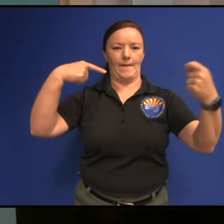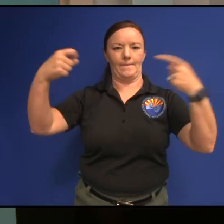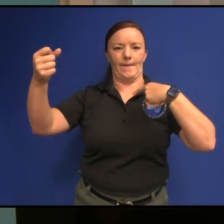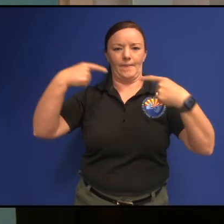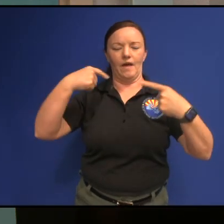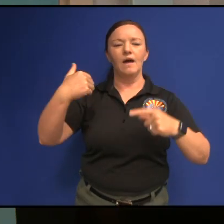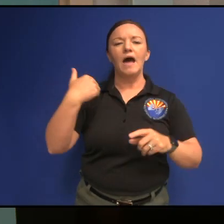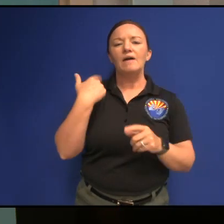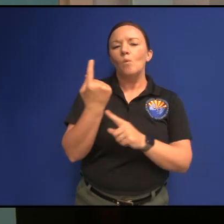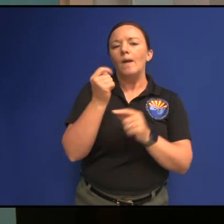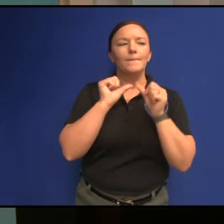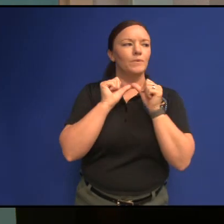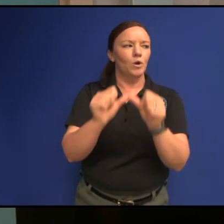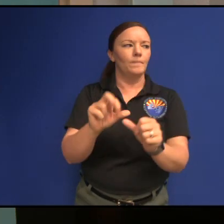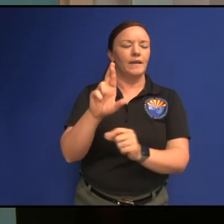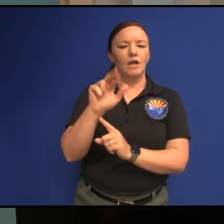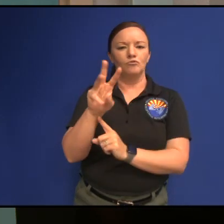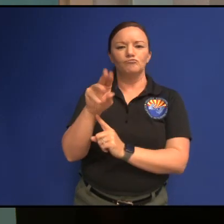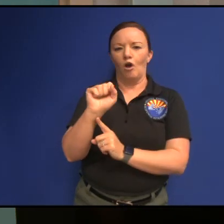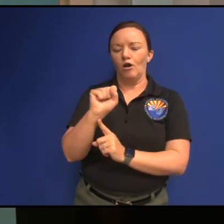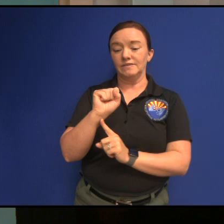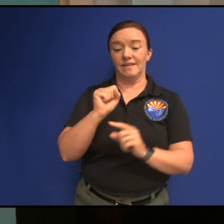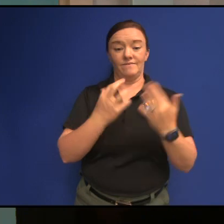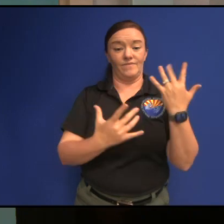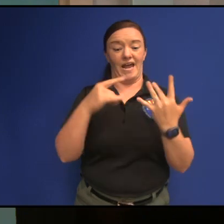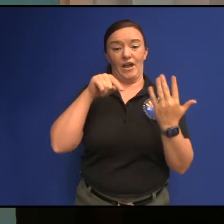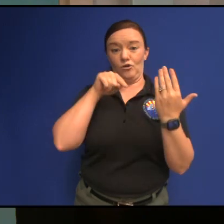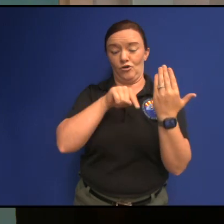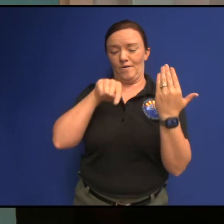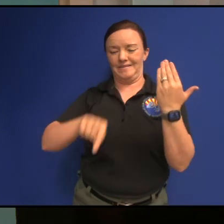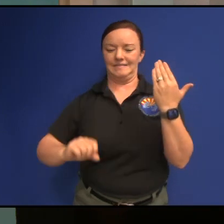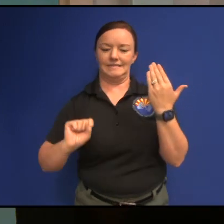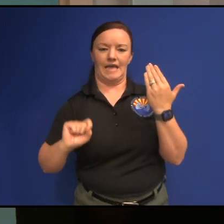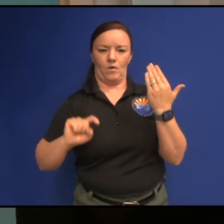permanent raw site down here, south of the fire. We've got another one up